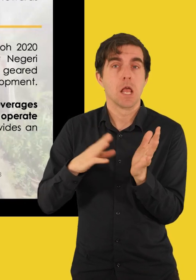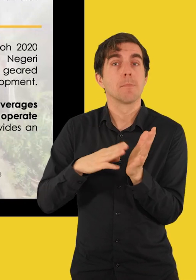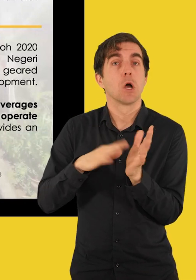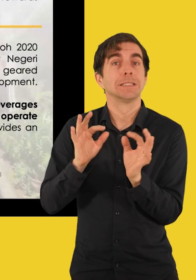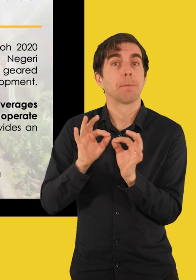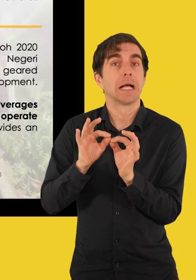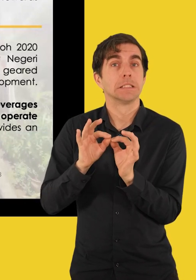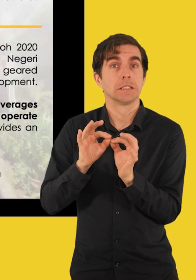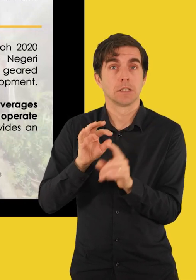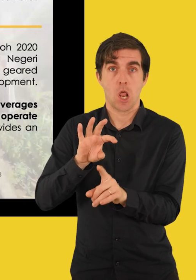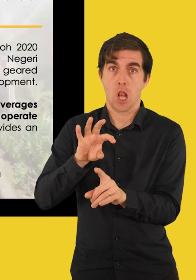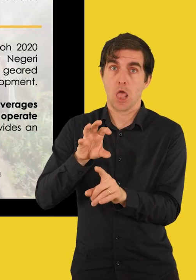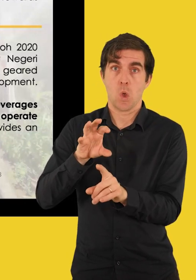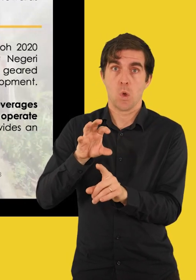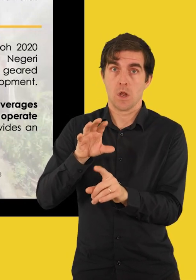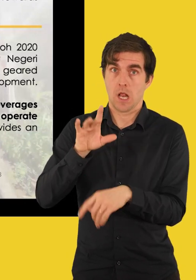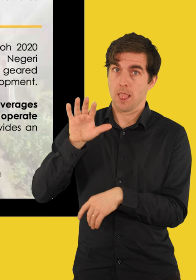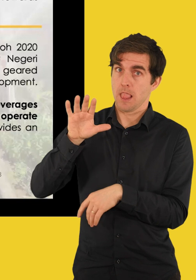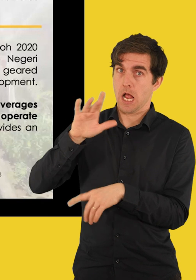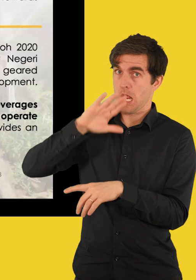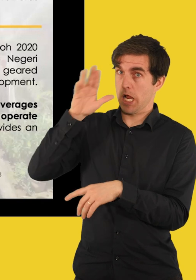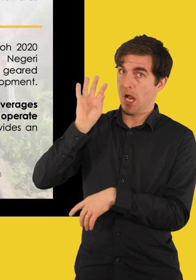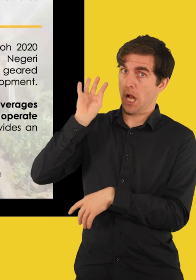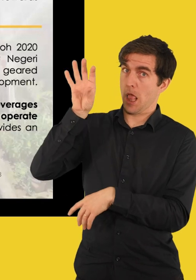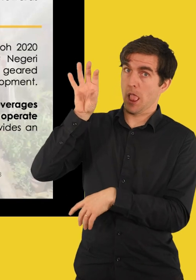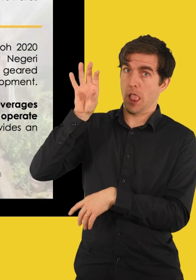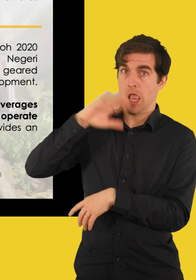fact, there was a Mercedes-Benz